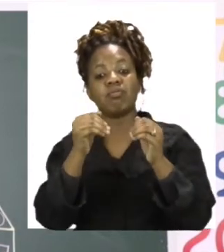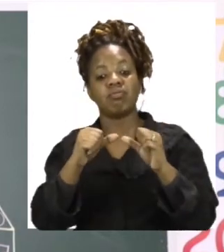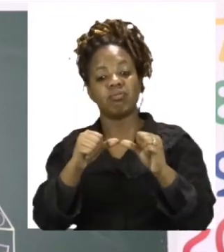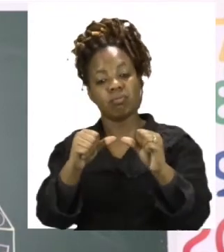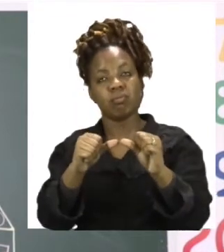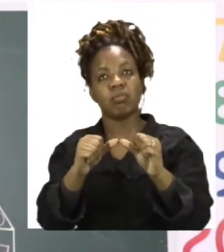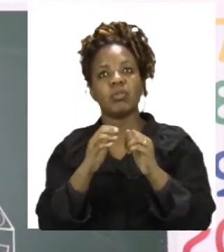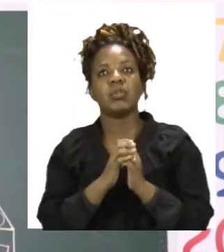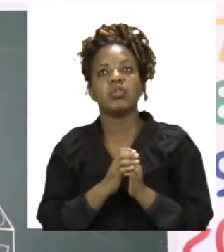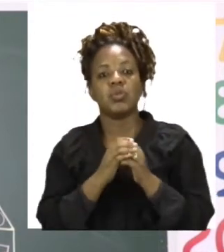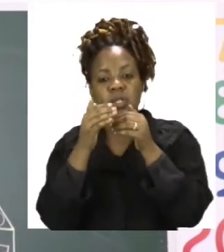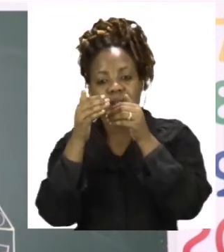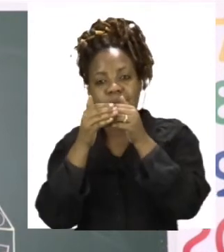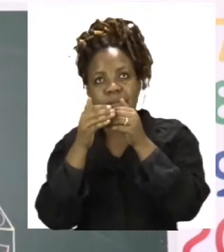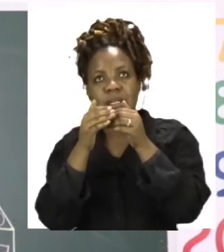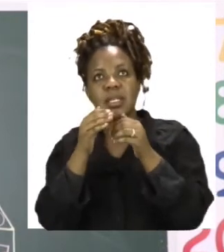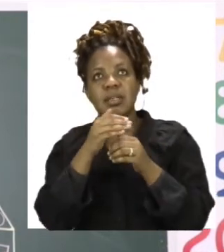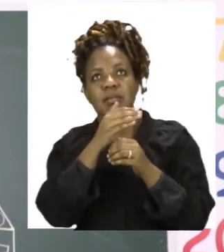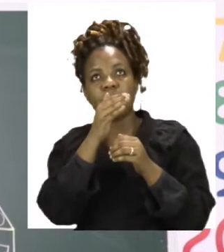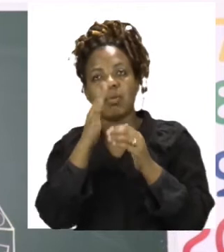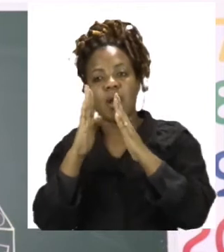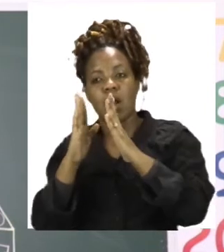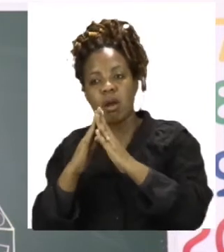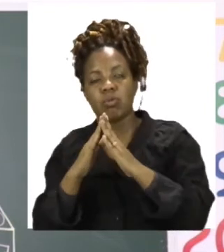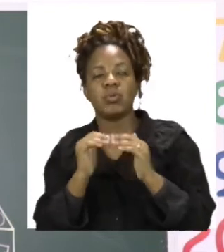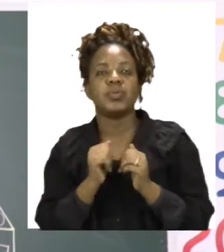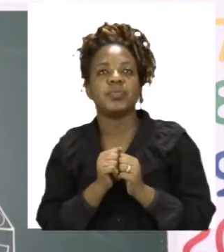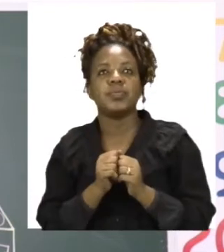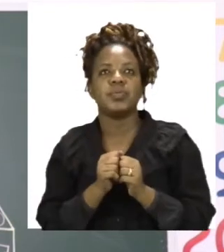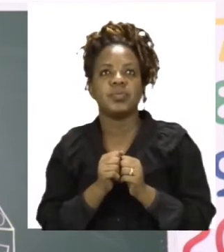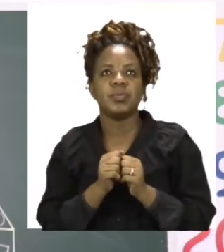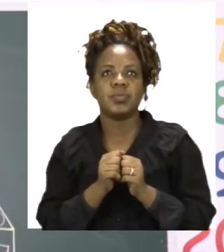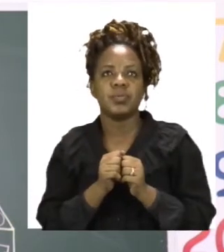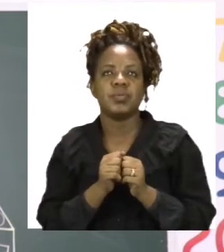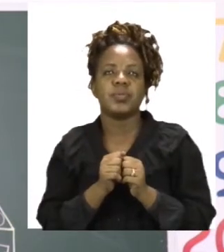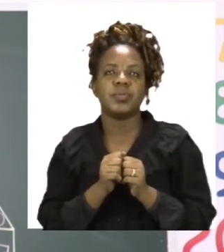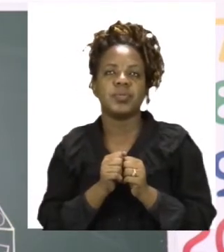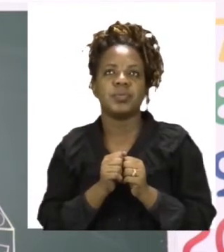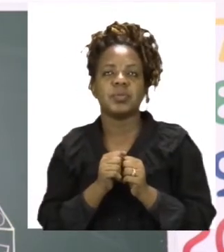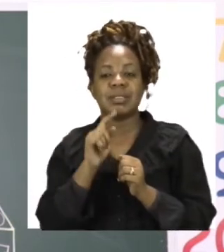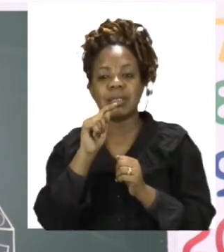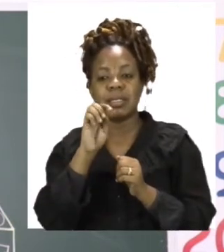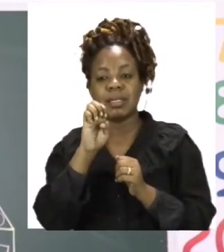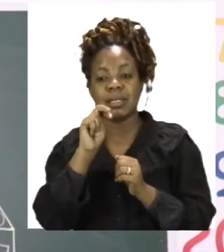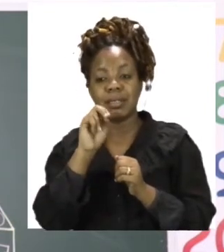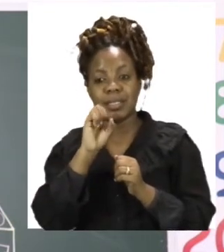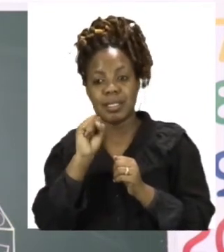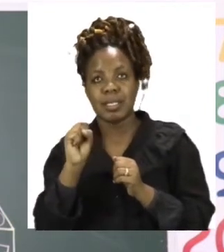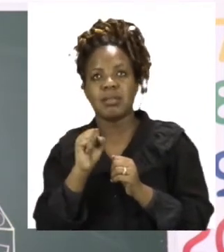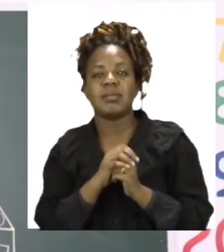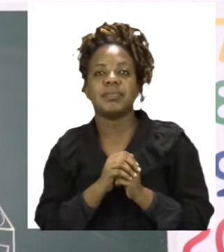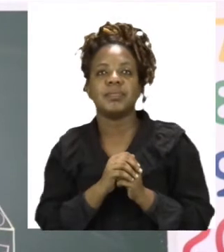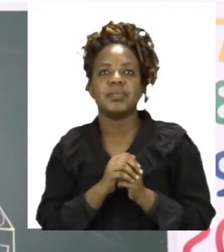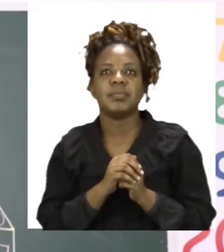forward to the house in front of them, the 10s in front of them. Now we're